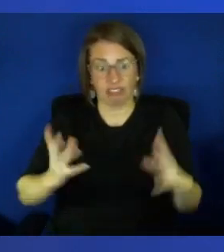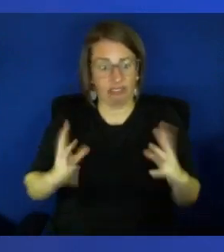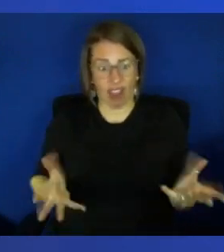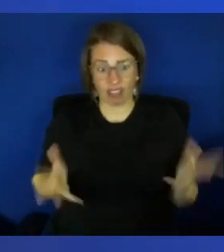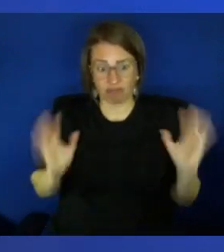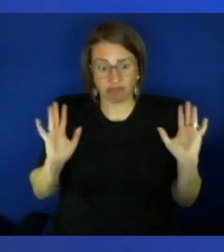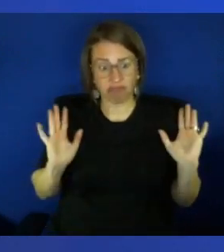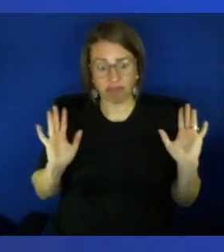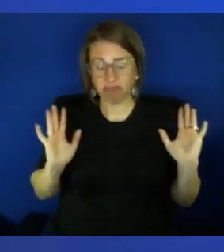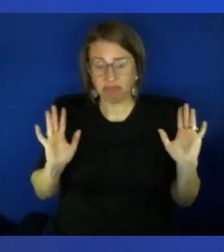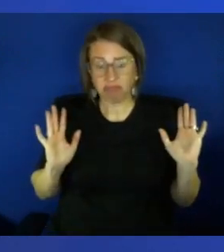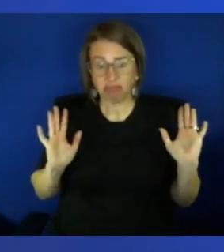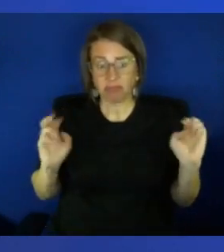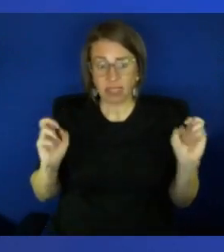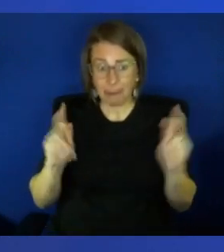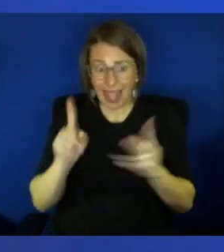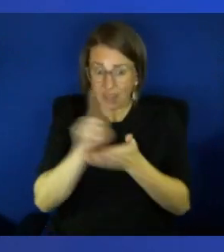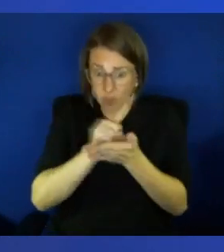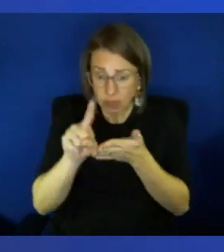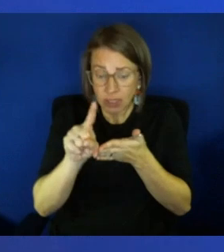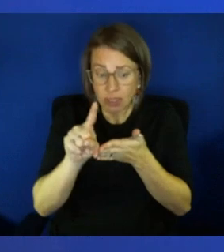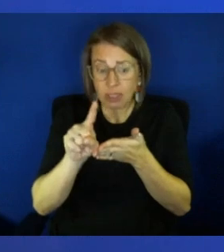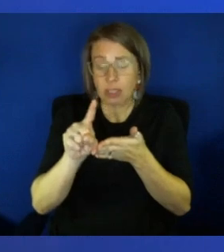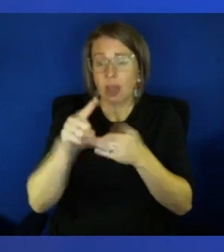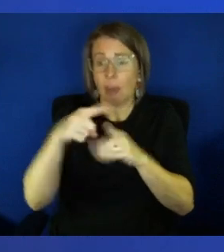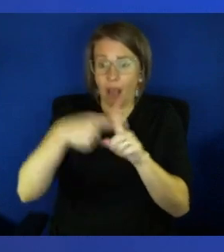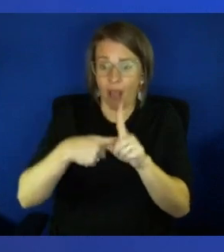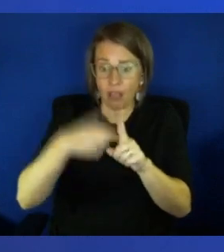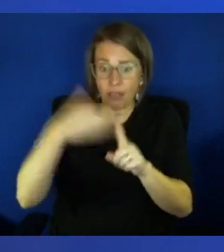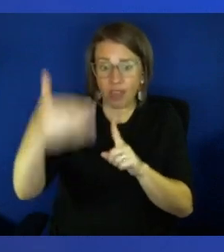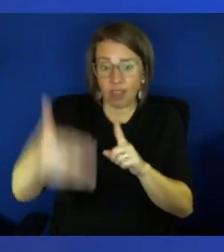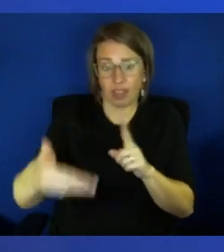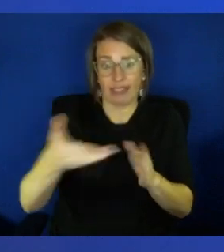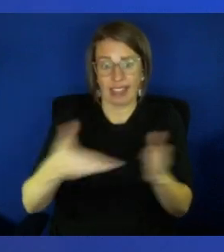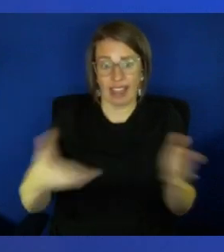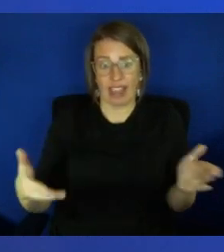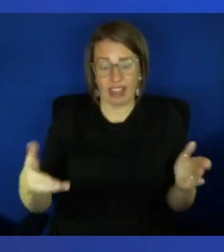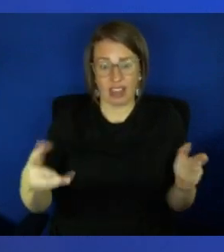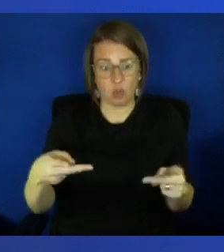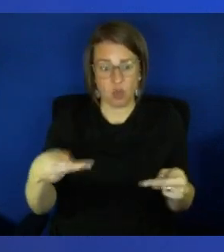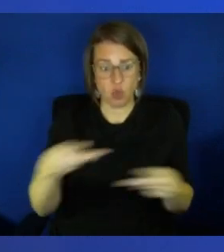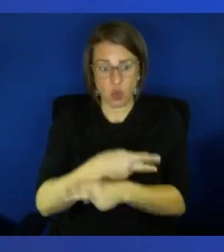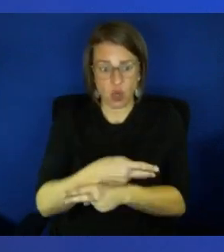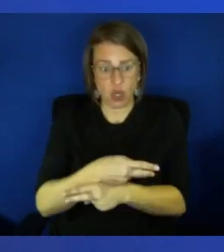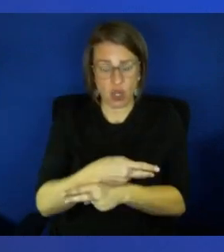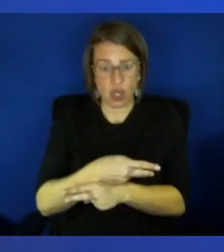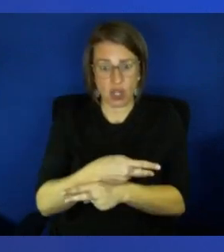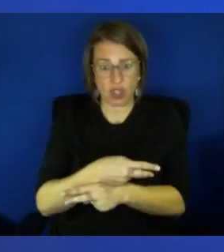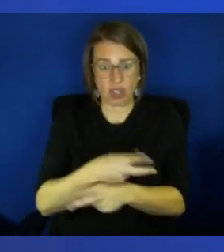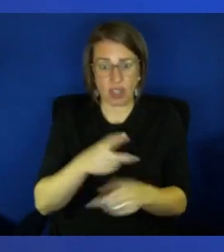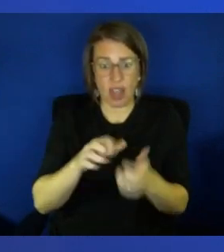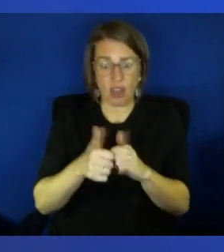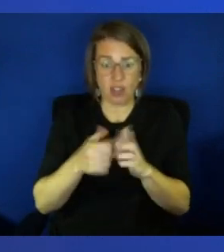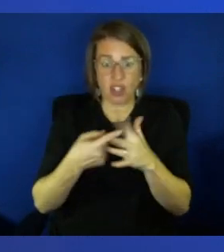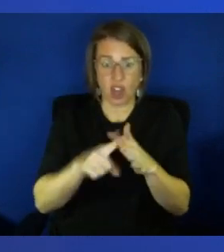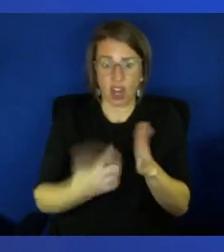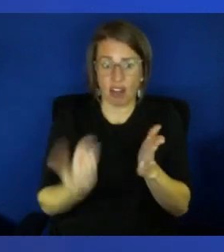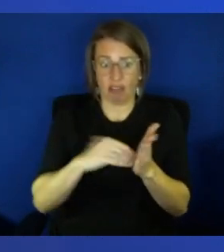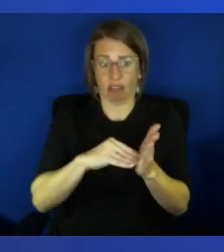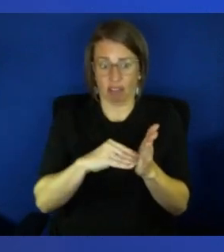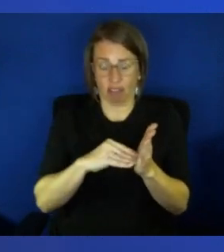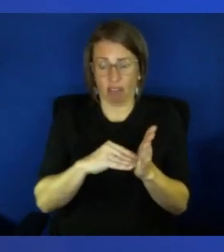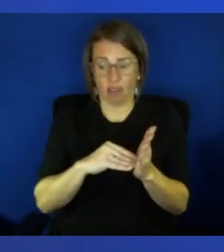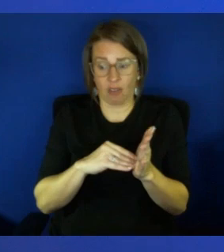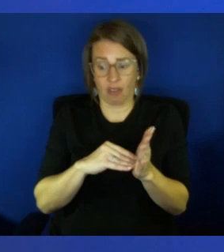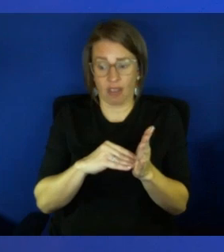back in a week or if you come back in a month, things are going to be substantially worse. Harder to start it back up. Yeah, and when you want to get the house